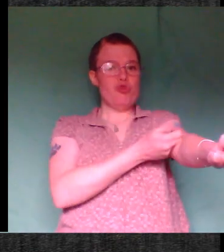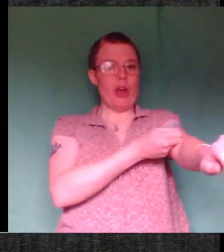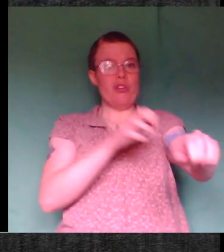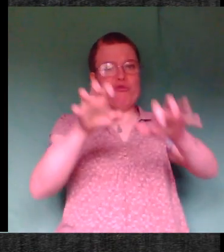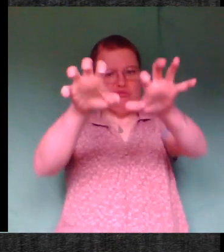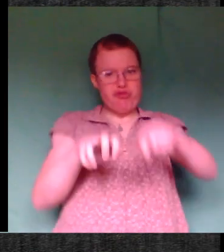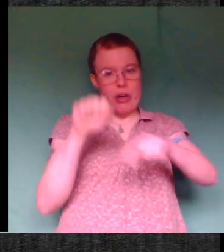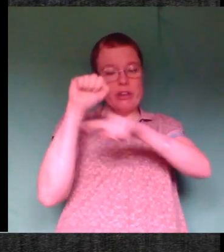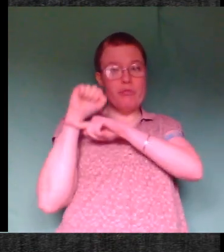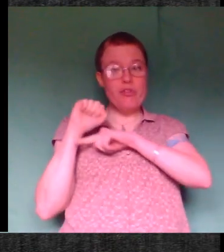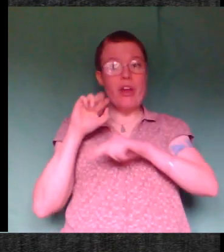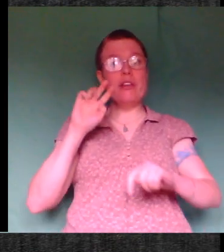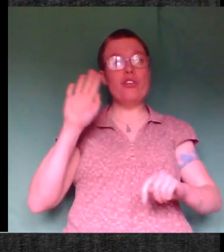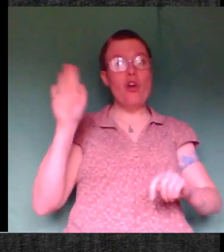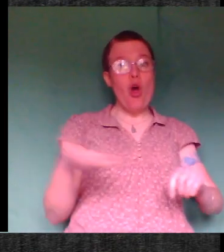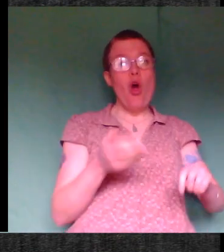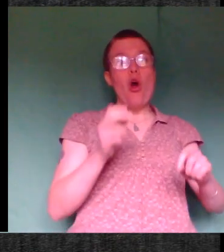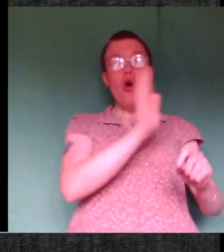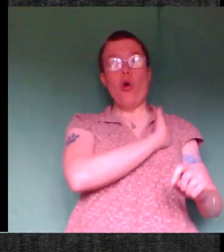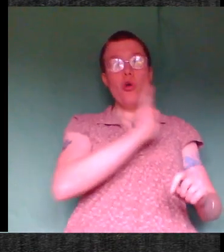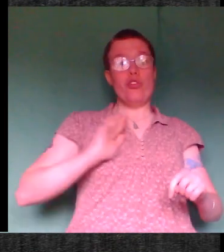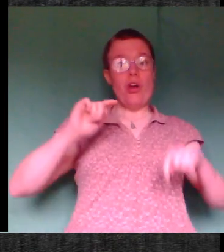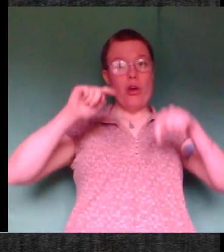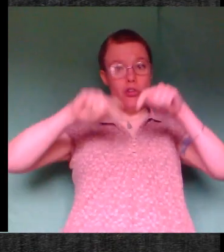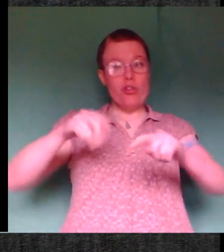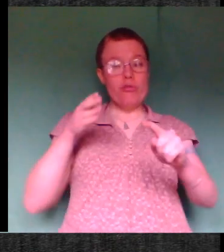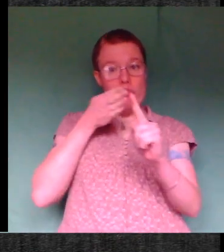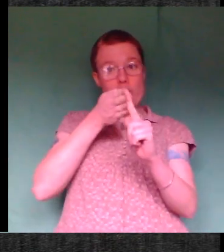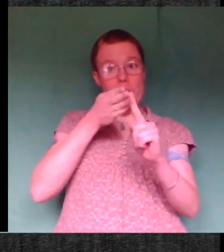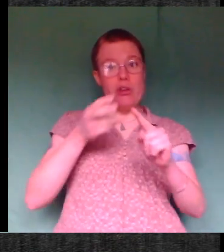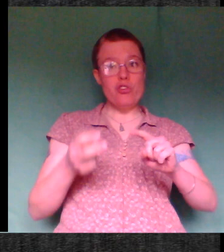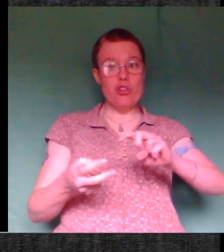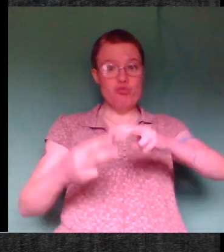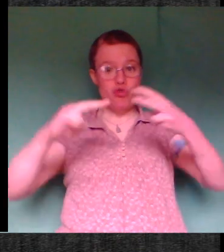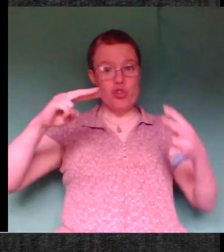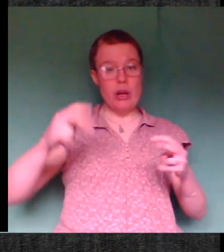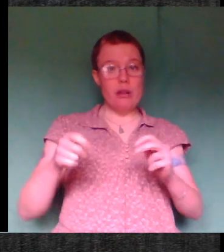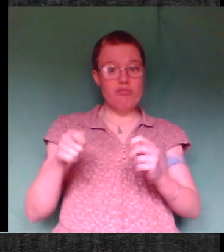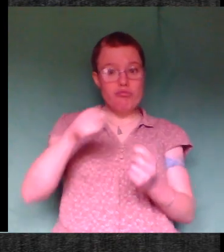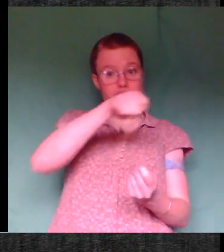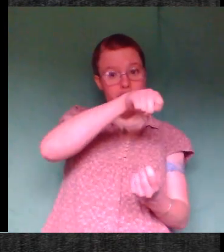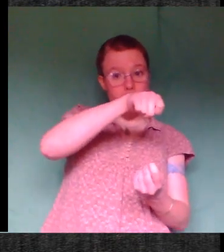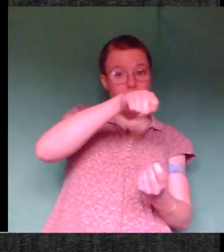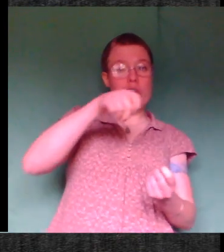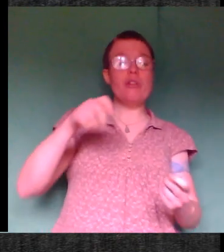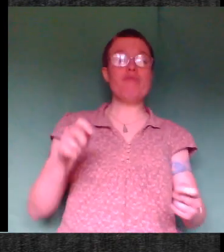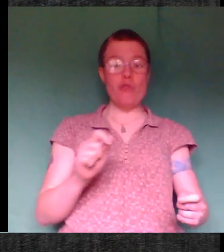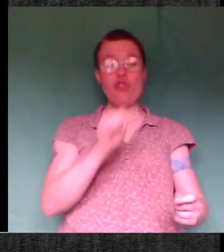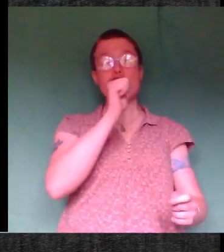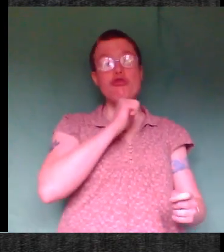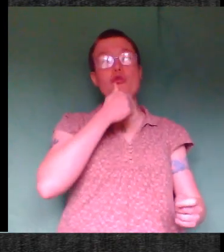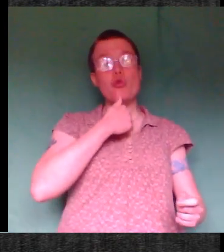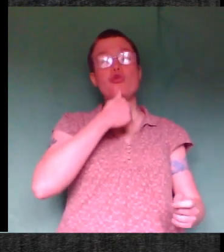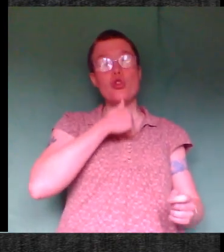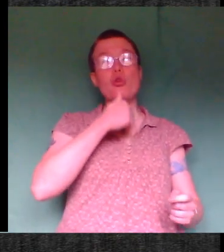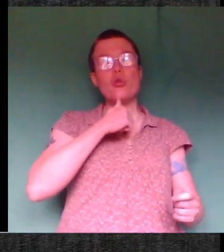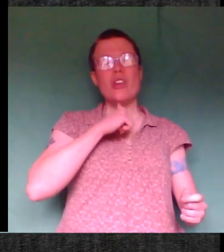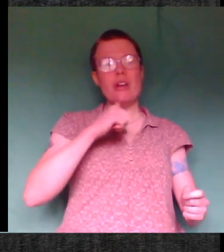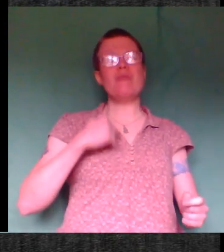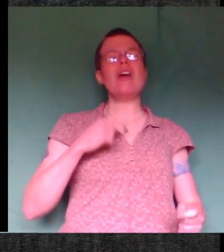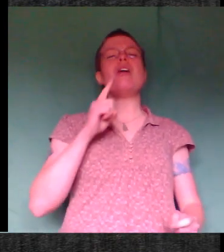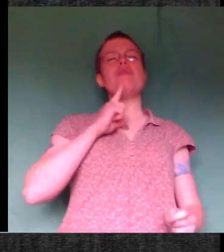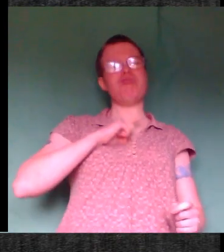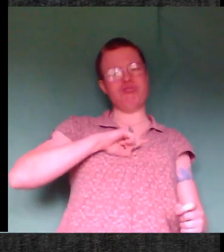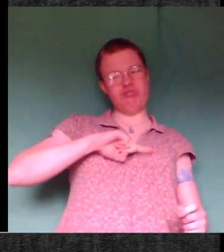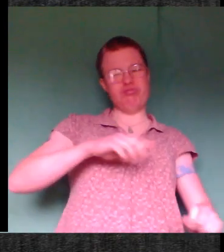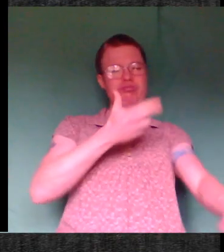anti-freezing peptide, Snake. All of the genome soldiers in this exercise are using it. I see. I'm relieved to hear that. Already tested, huh? By